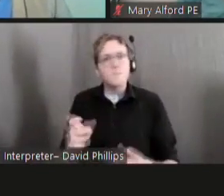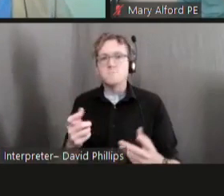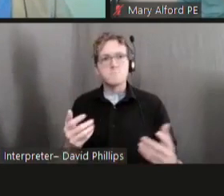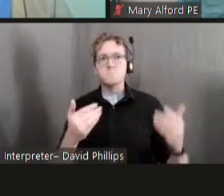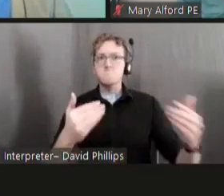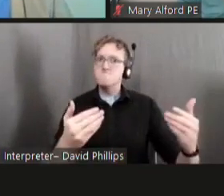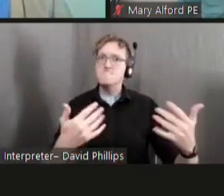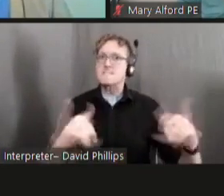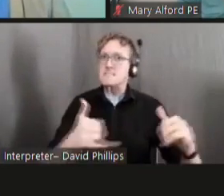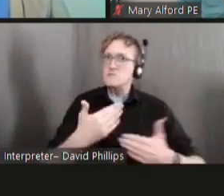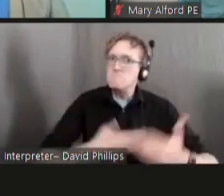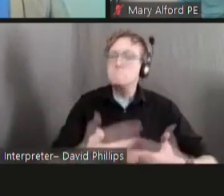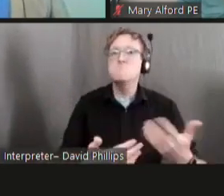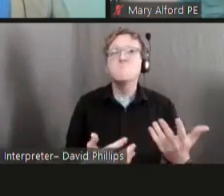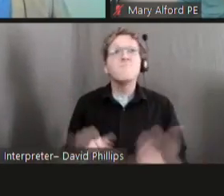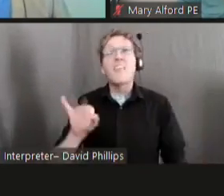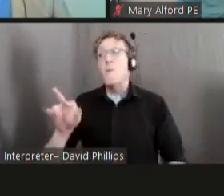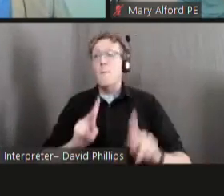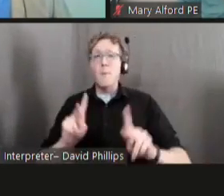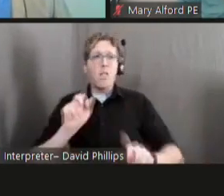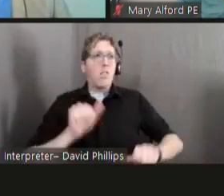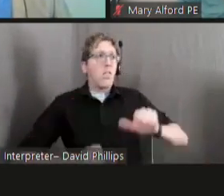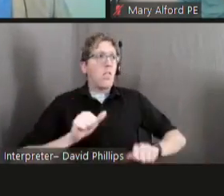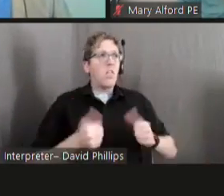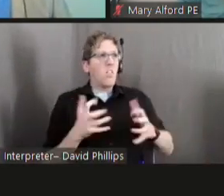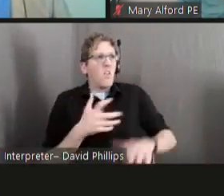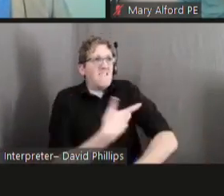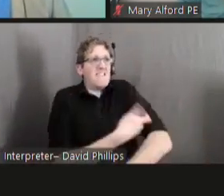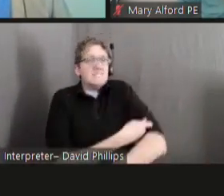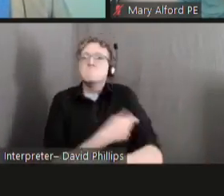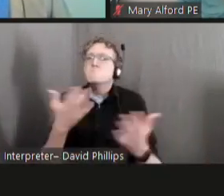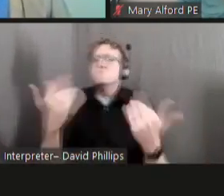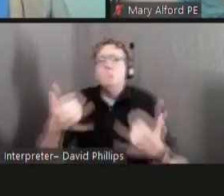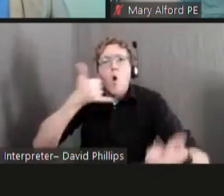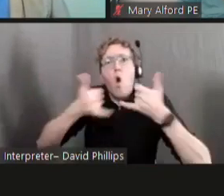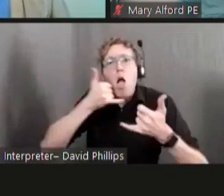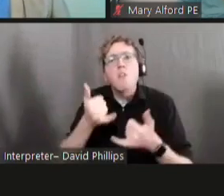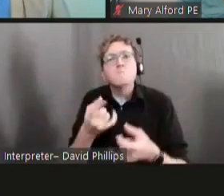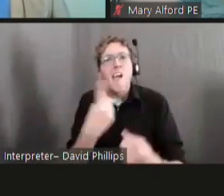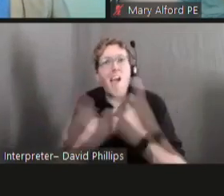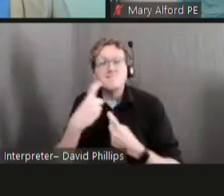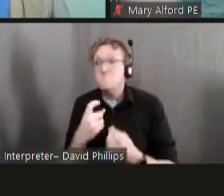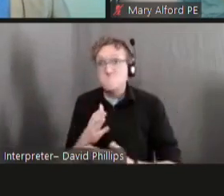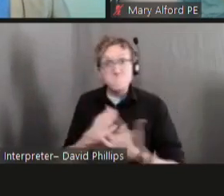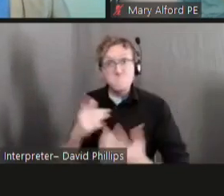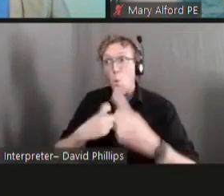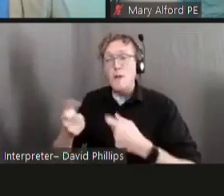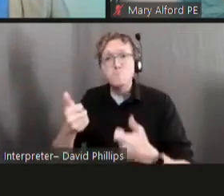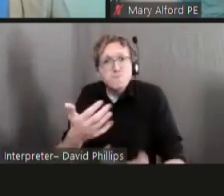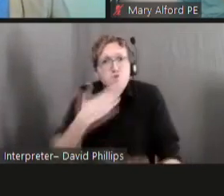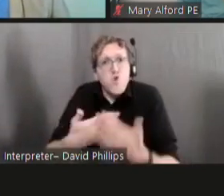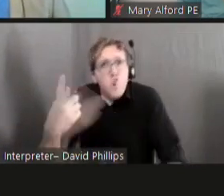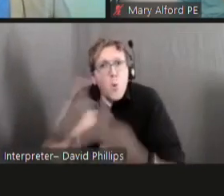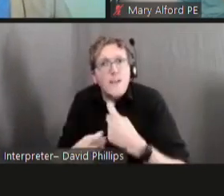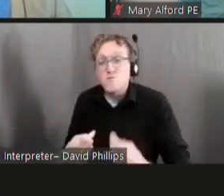getting vaccines, please call us. We'll help answer your questions. And many of those questions are very legitimate, very, very sincere questions that we need